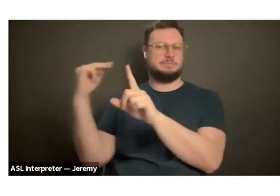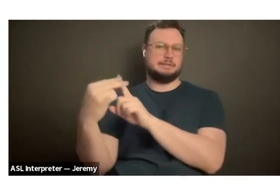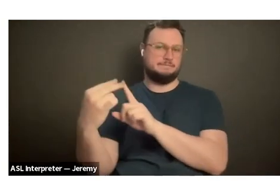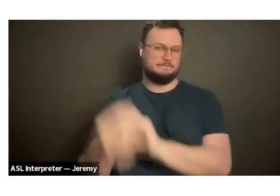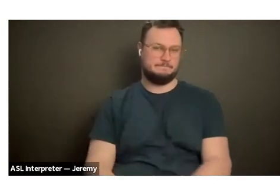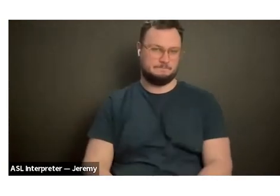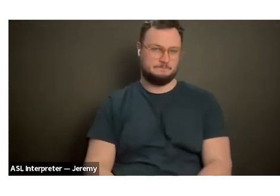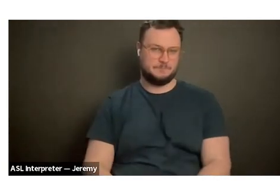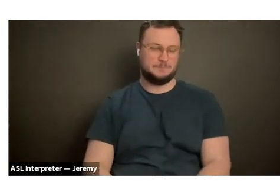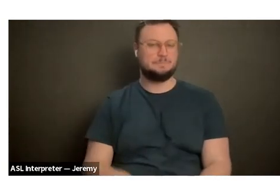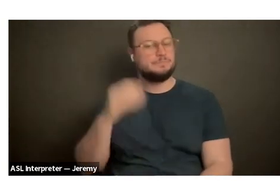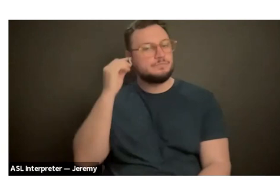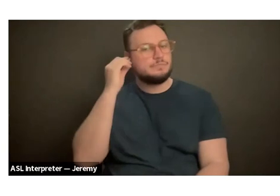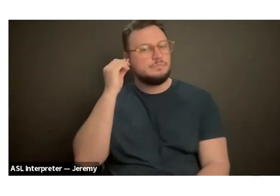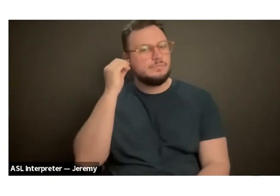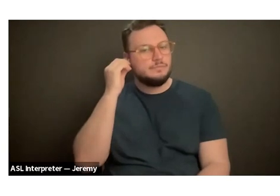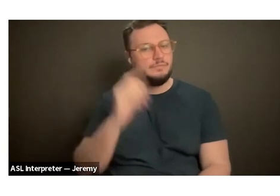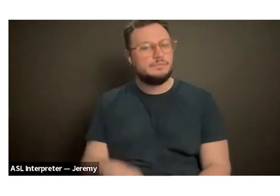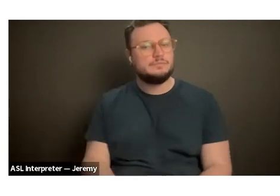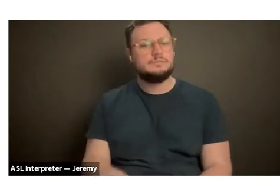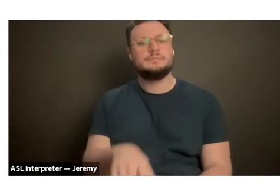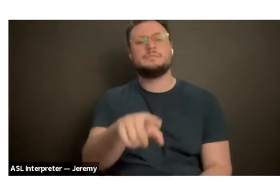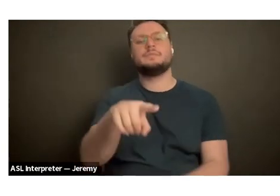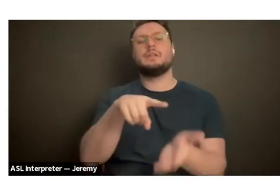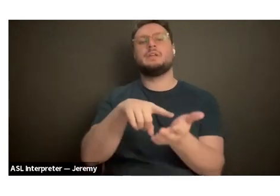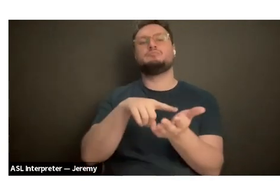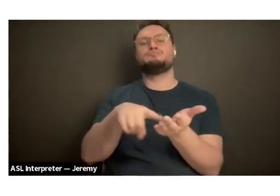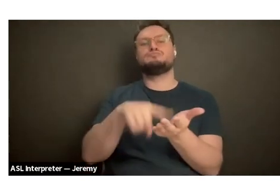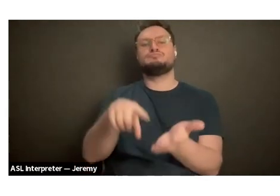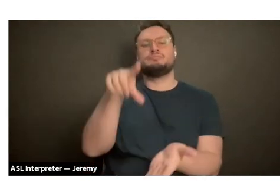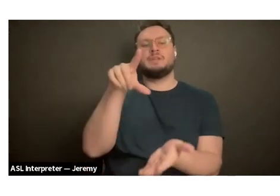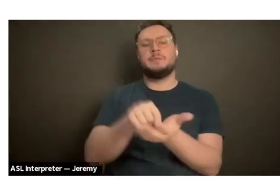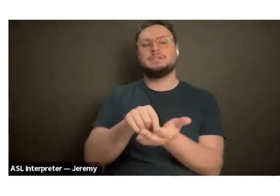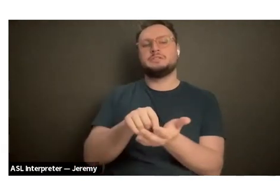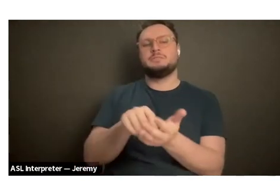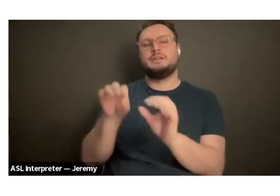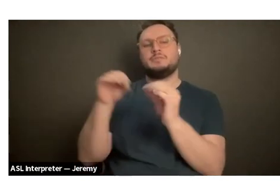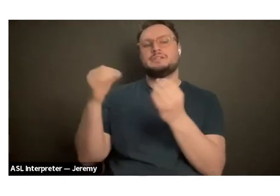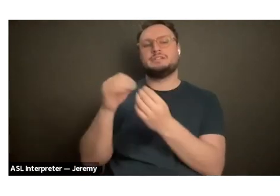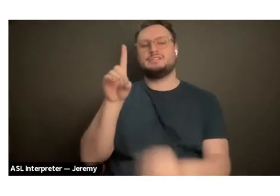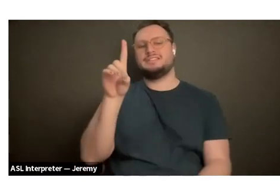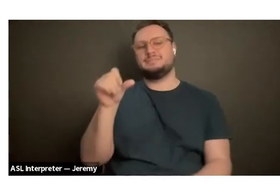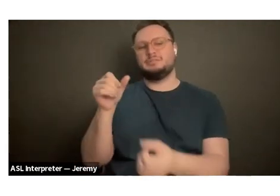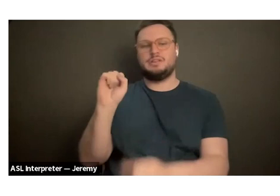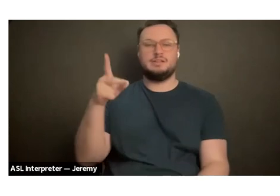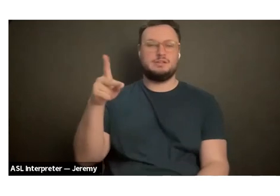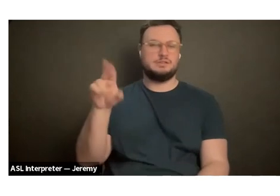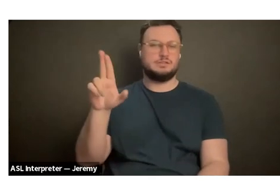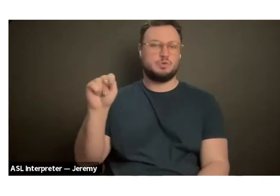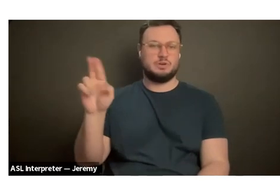So according to a report by Disability Support UK, nearly 40%